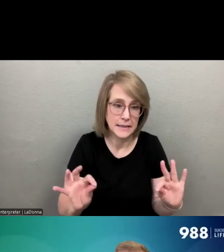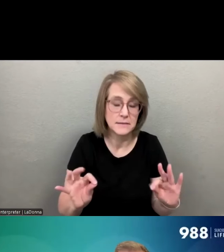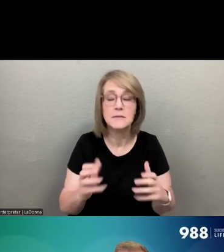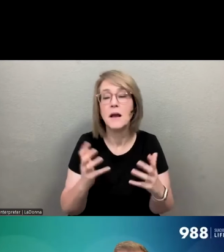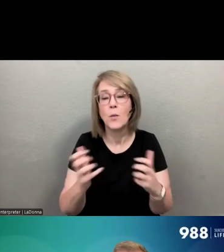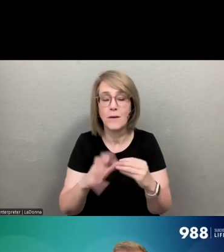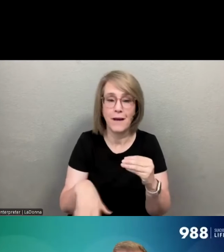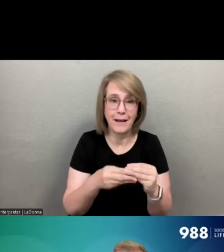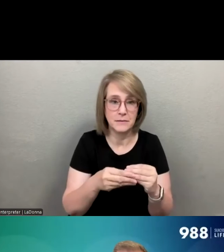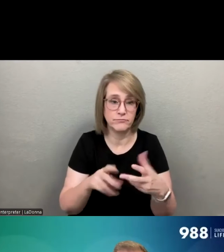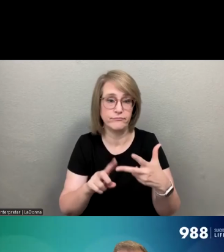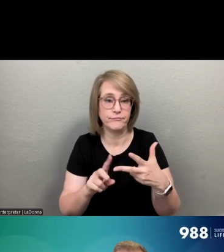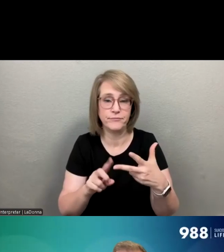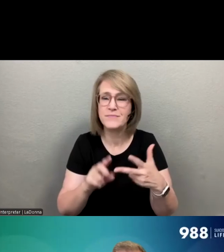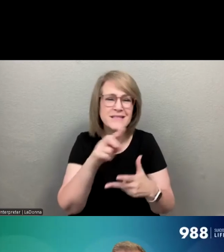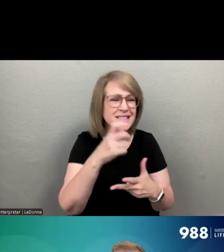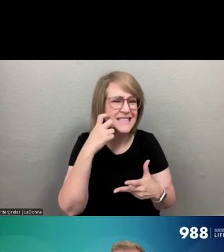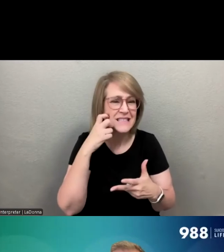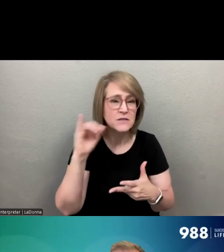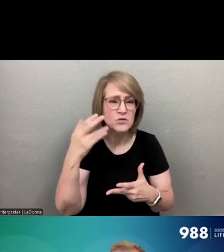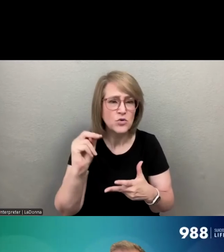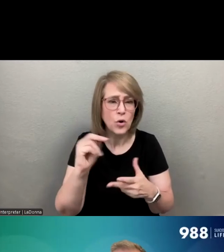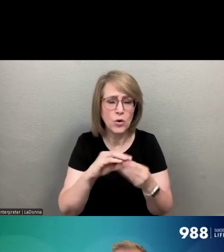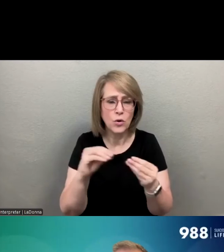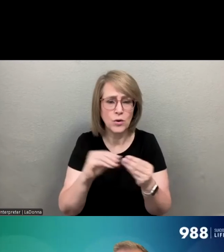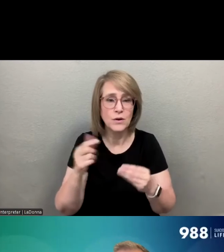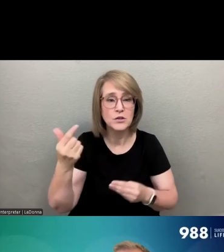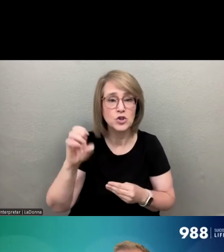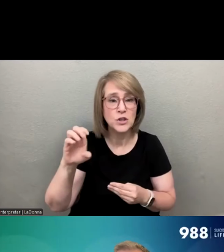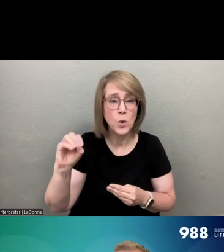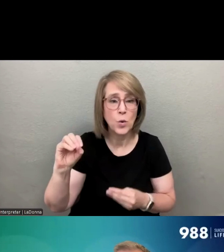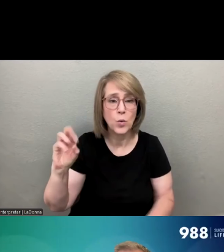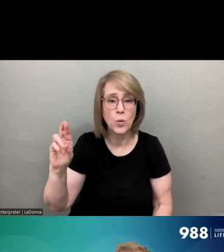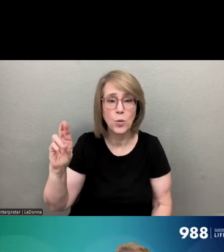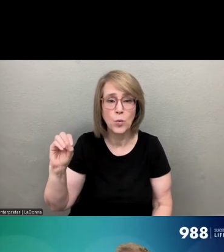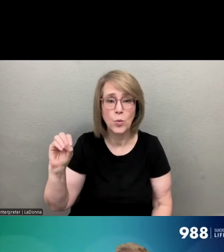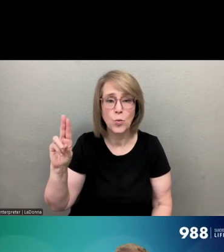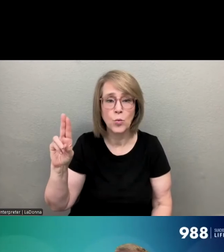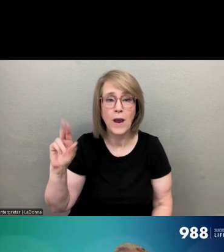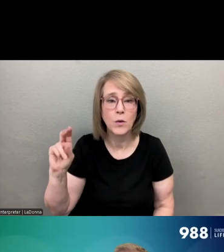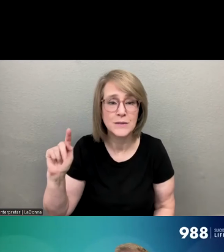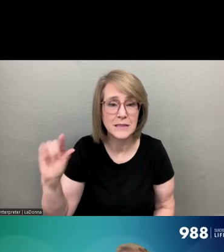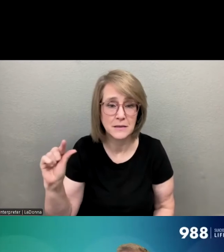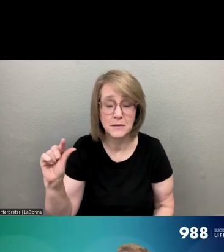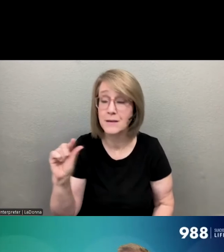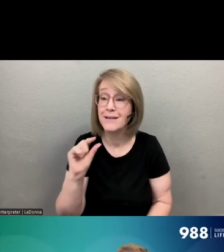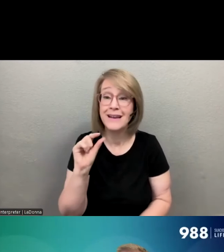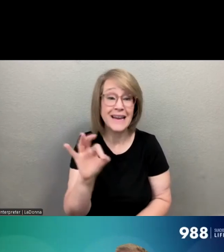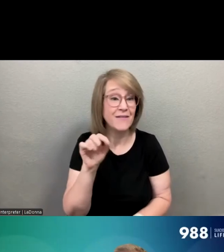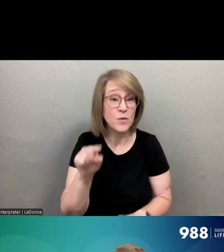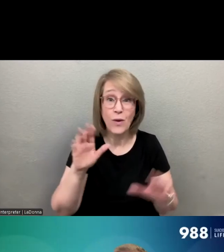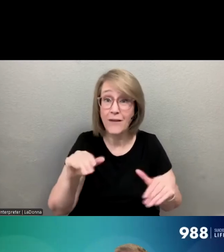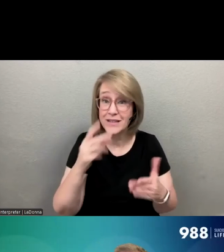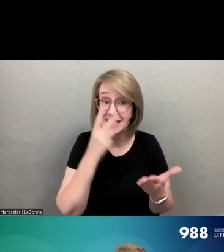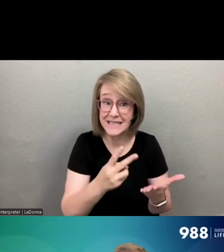add to your earlier comment, John, about geo-routing to let people know if they haven't been tracking this,